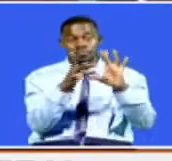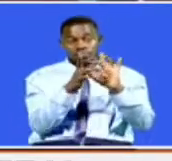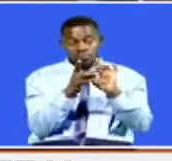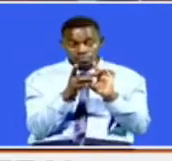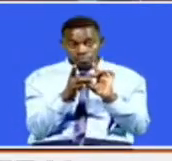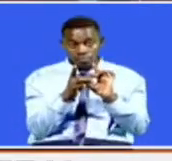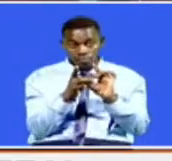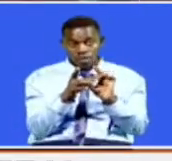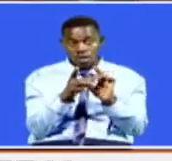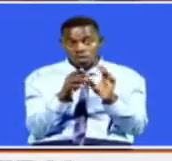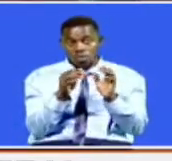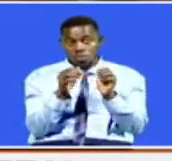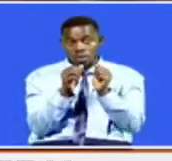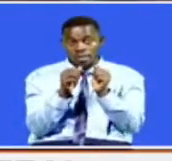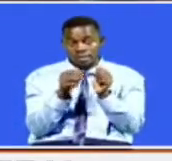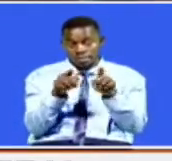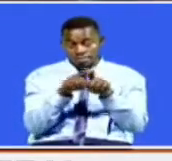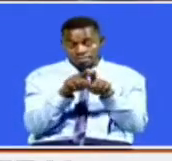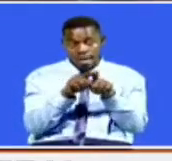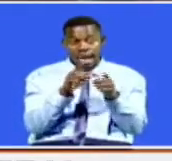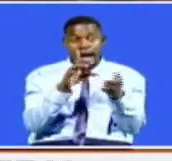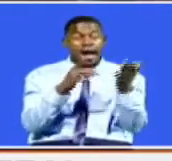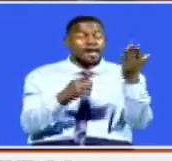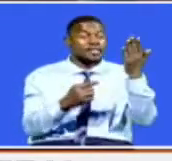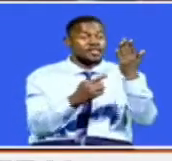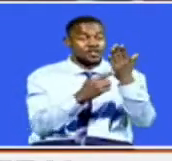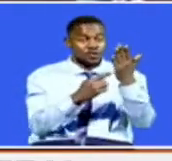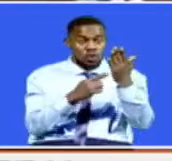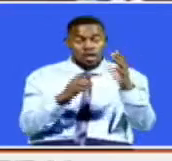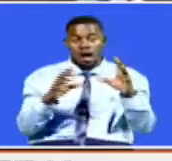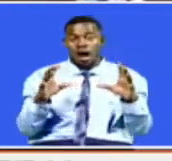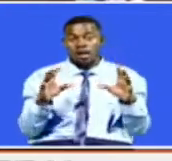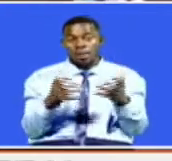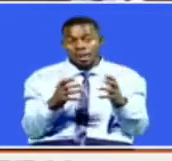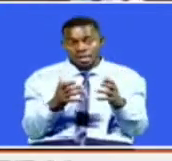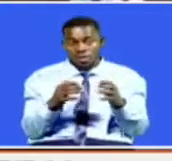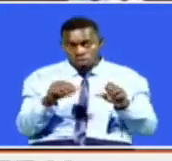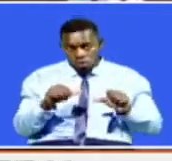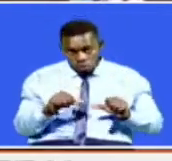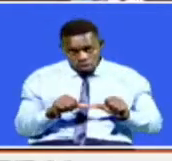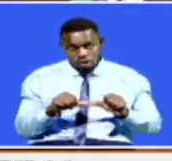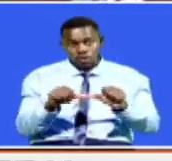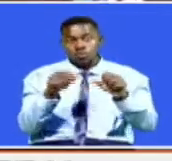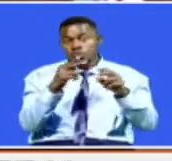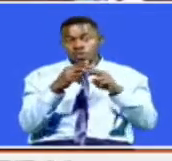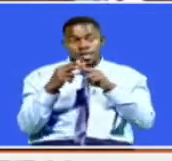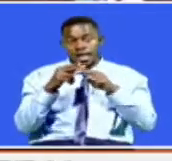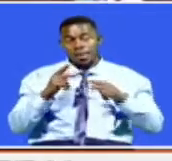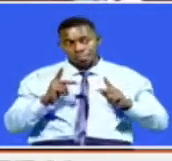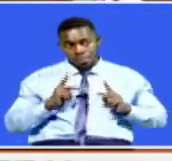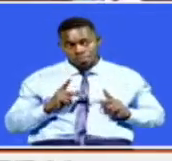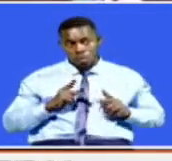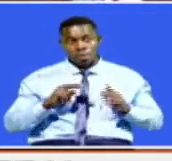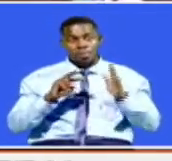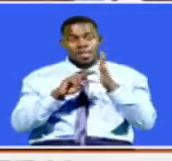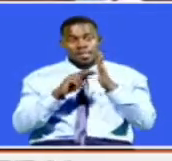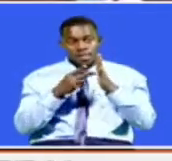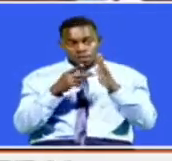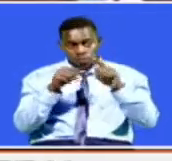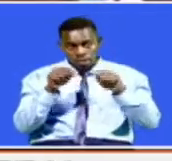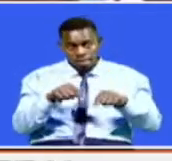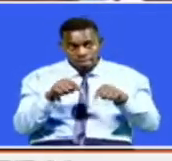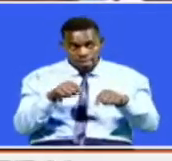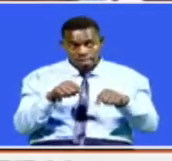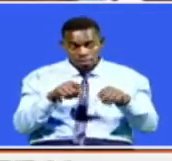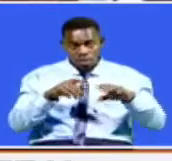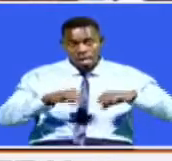with the medical camps, we were plugged in to bring in the continuity of the care. So at the health camp today, we register you, we're